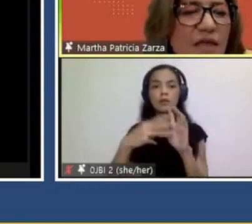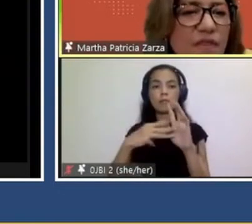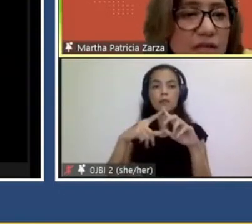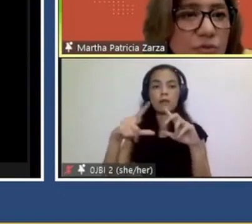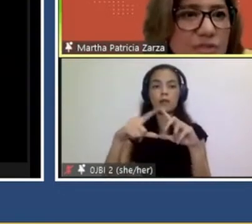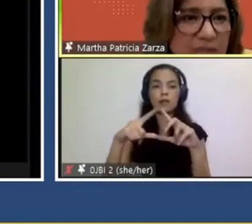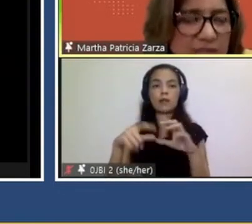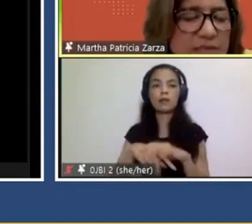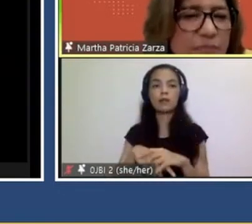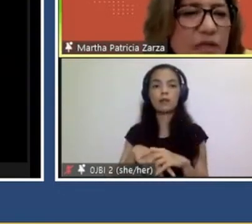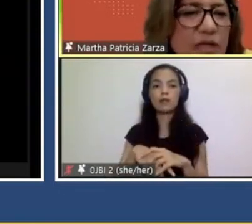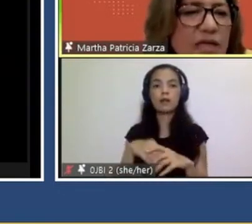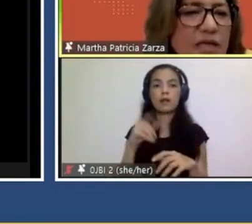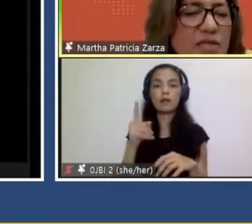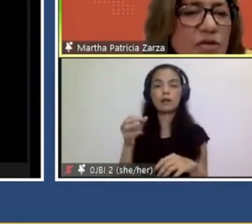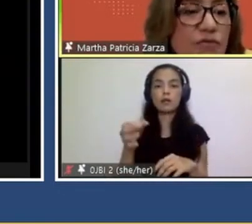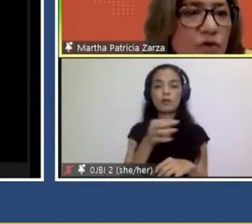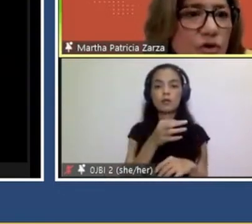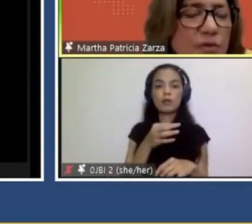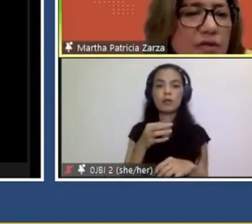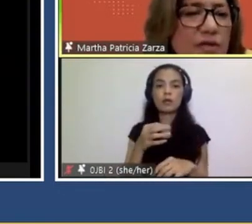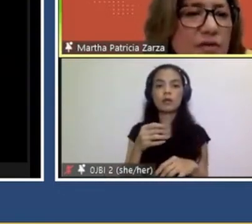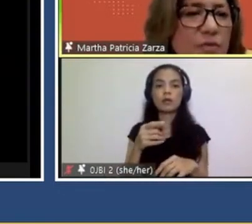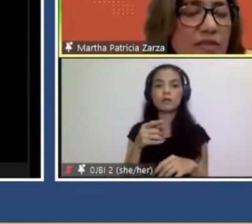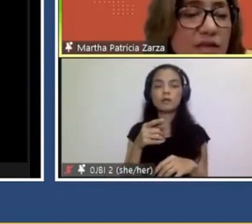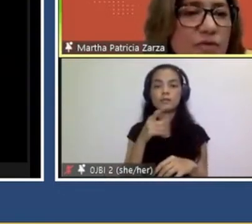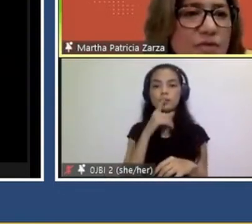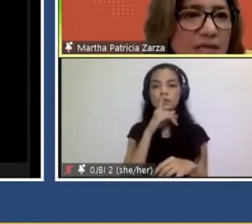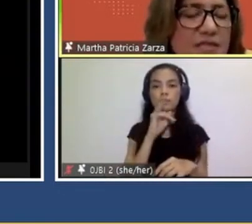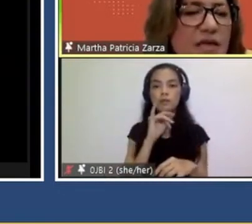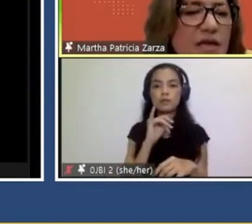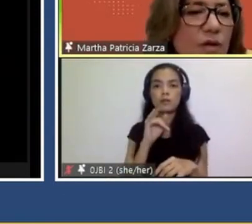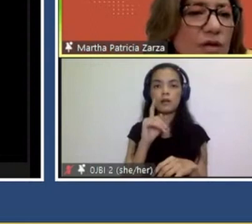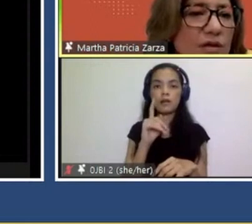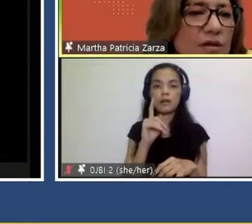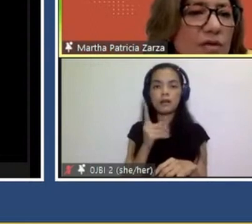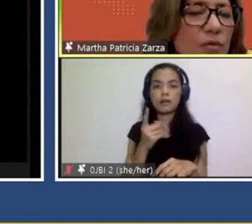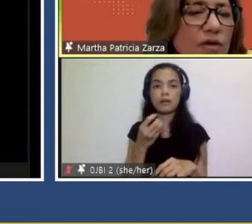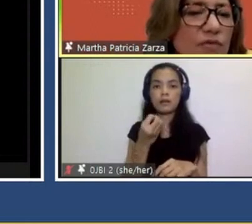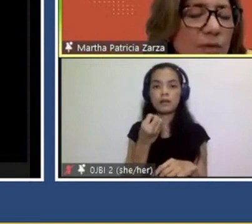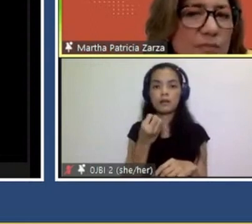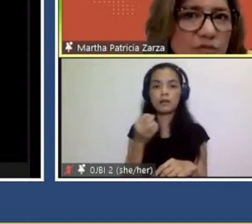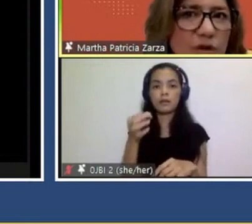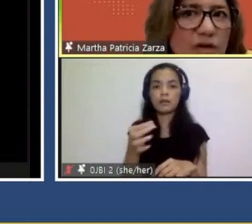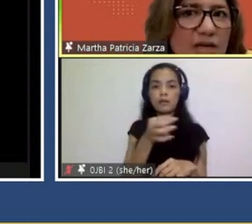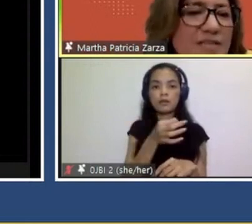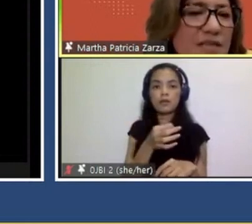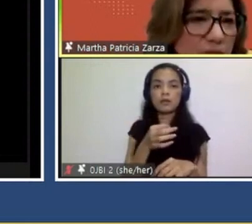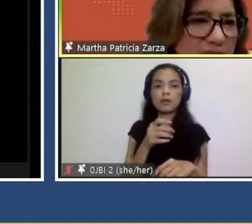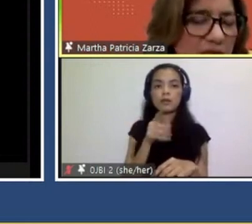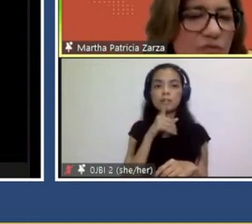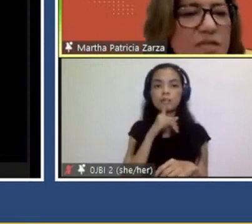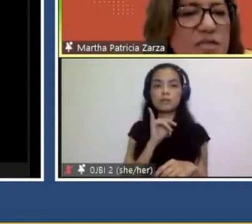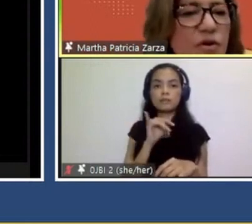has 32 states. It is conformed with 32 states. One of them for our case